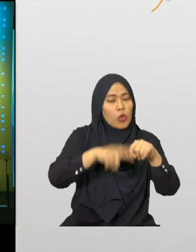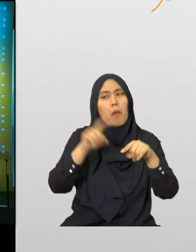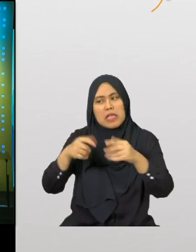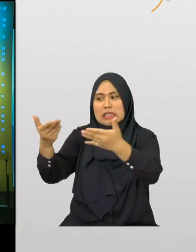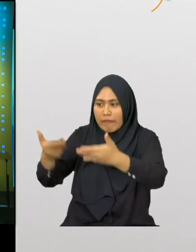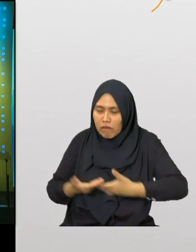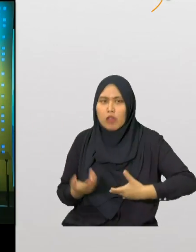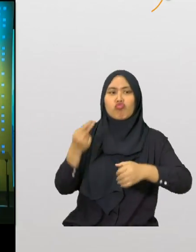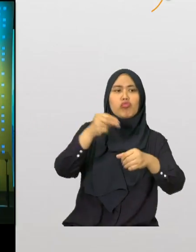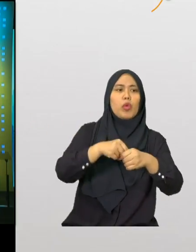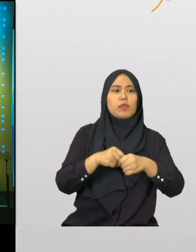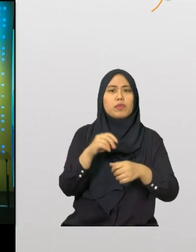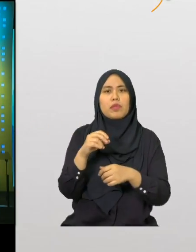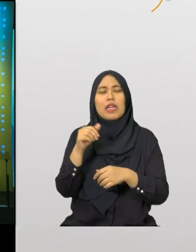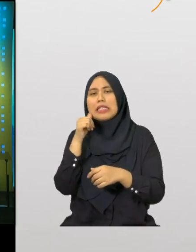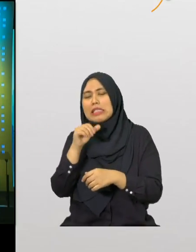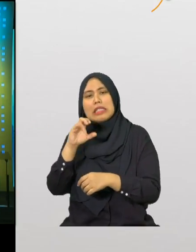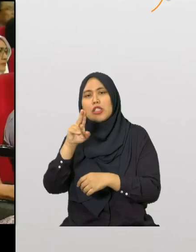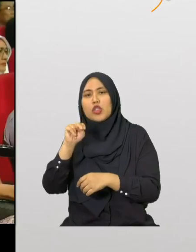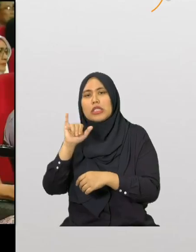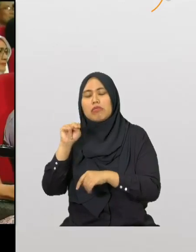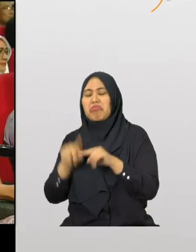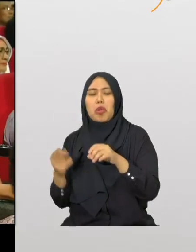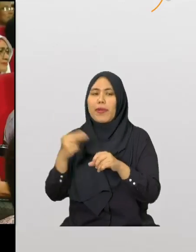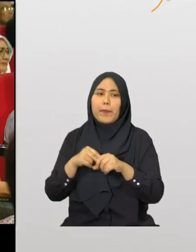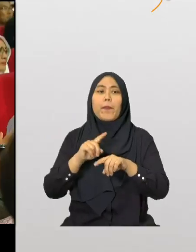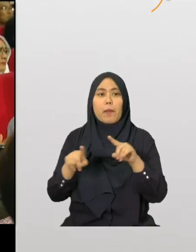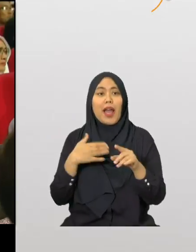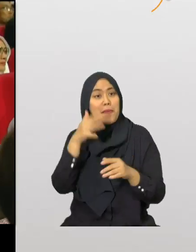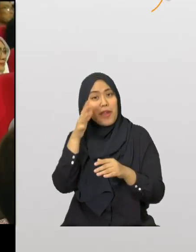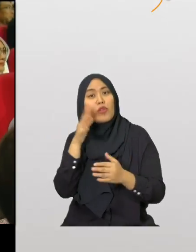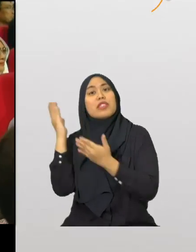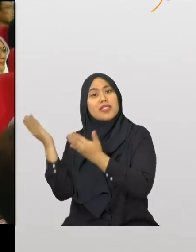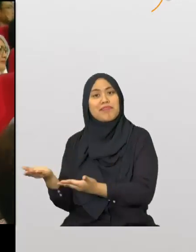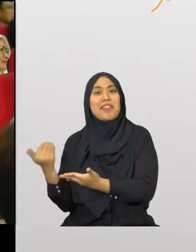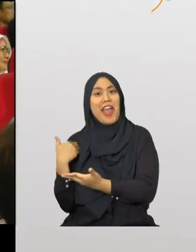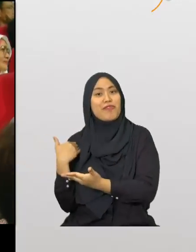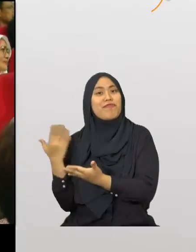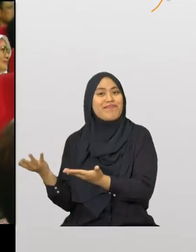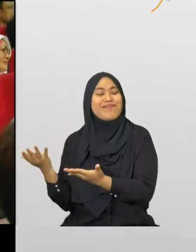Chi Yin is not able to be here, but I'm happy to have her parents with us here tonight.